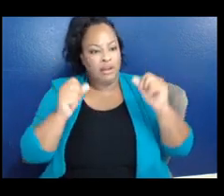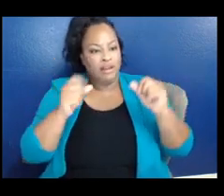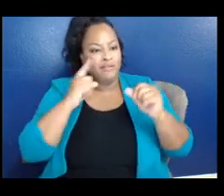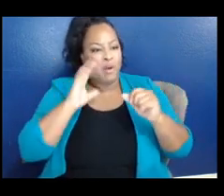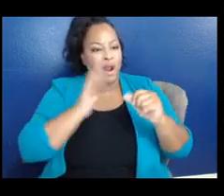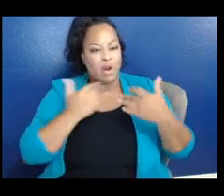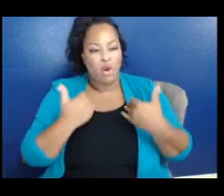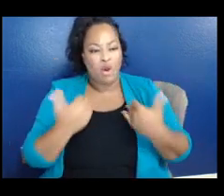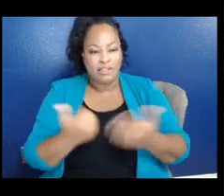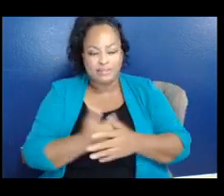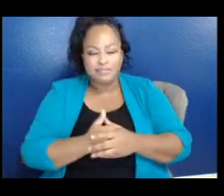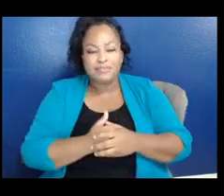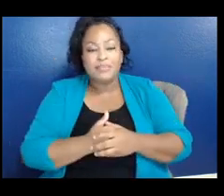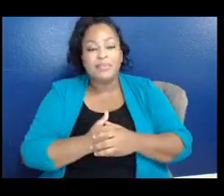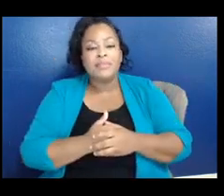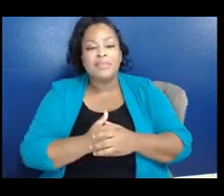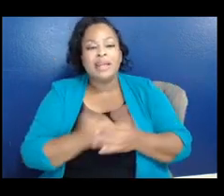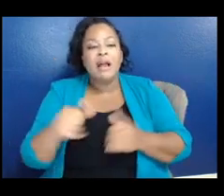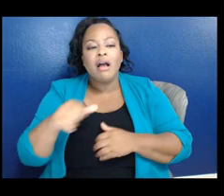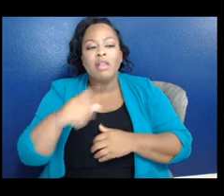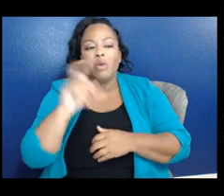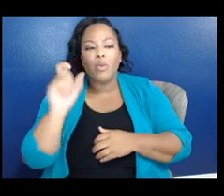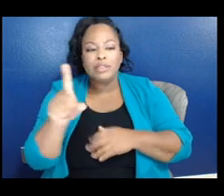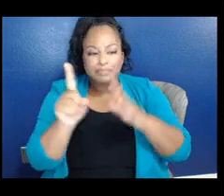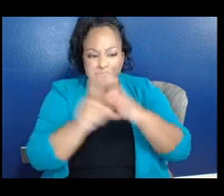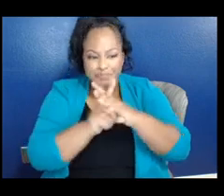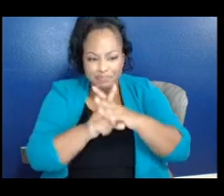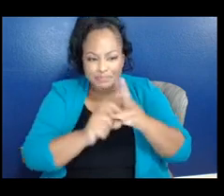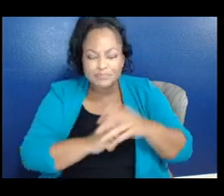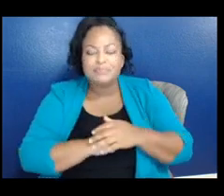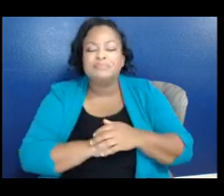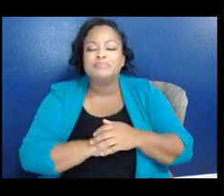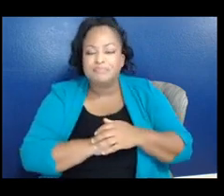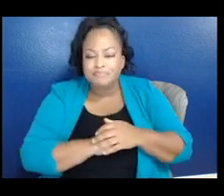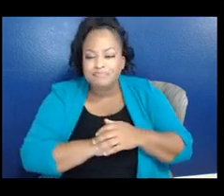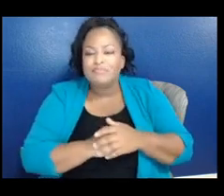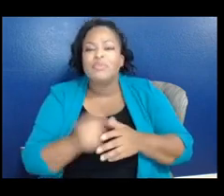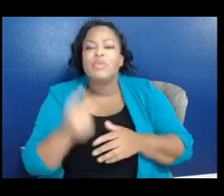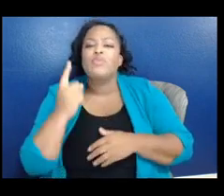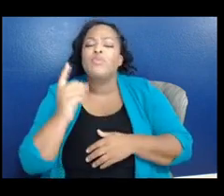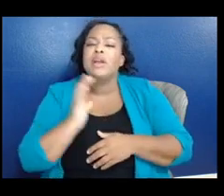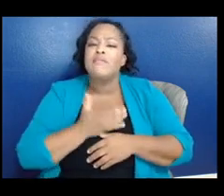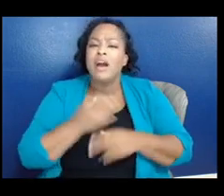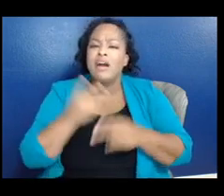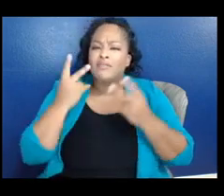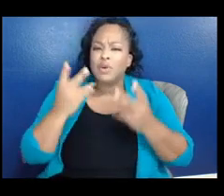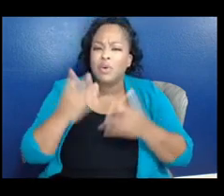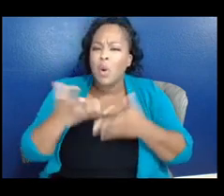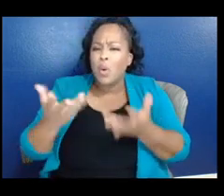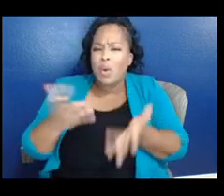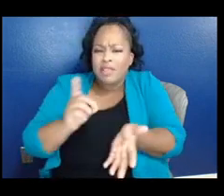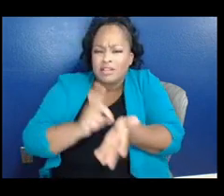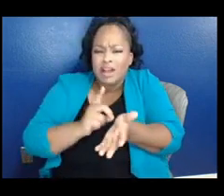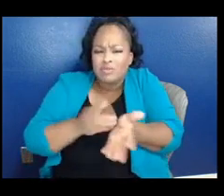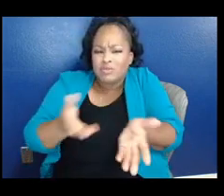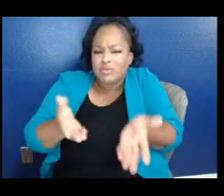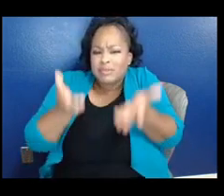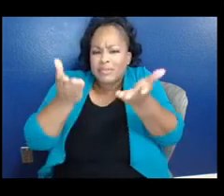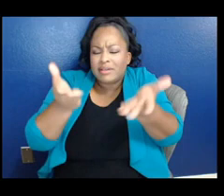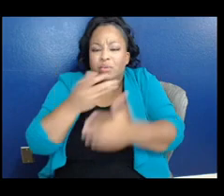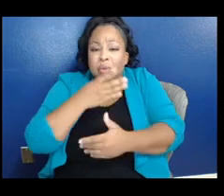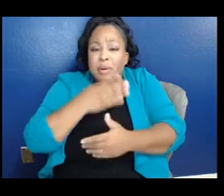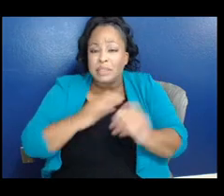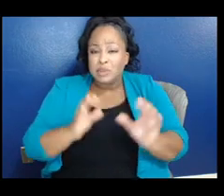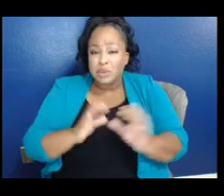and our viewers. And we have another question here. One of our viewers wants to know, what would the doctors